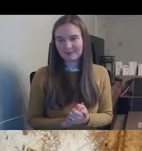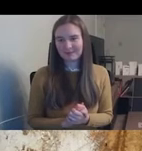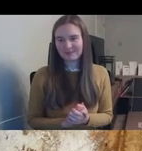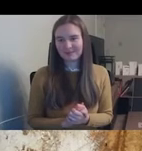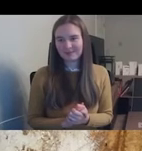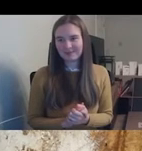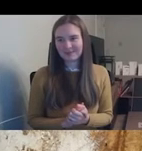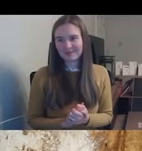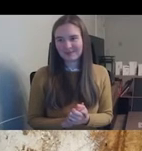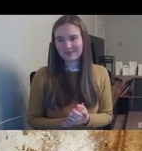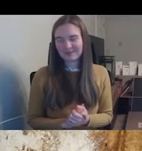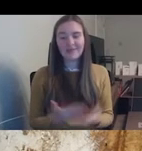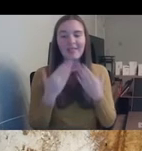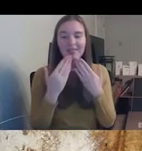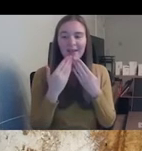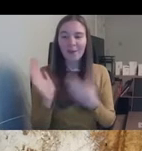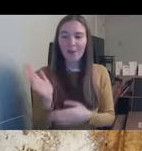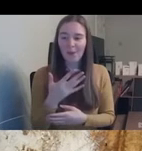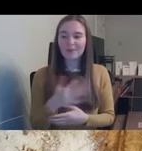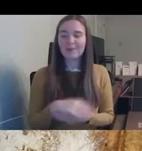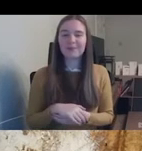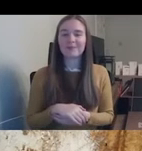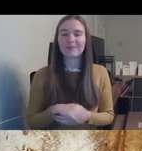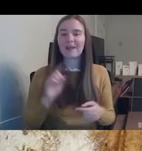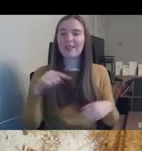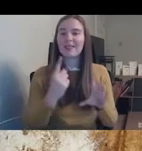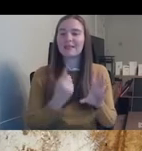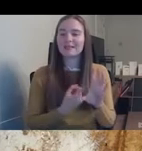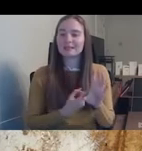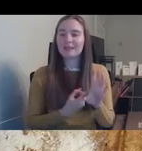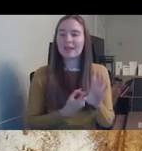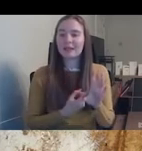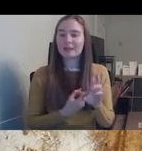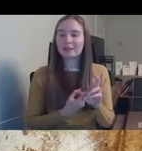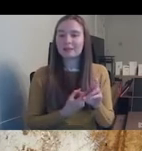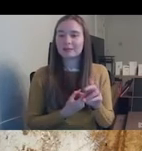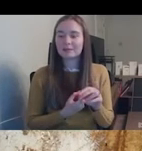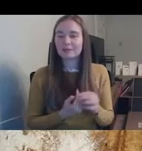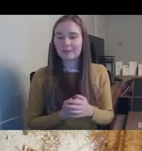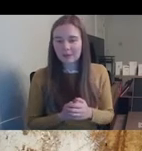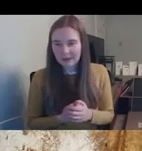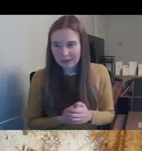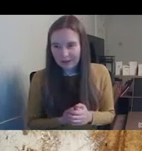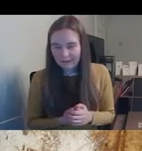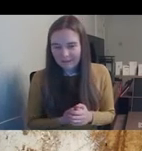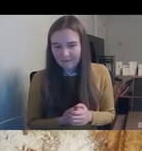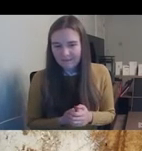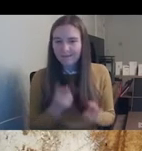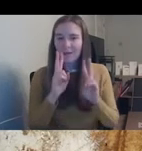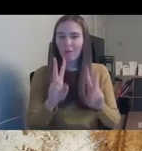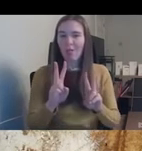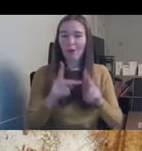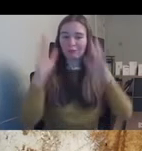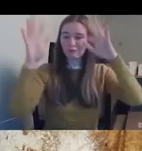Thank you very much for that. And this, yes, from underneath, if you looked at it, it just really did look like rain, because you don't